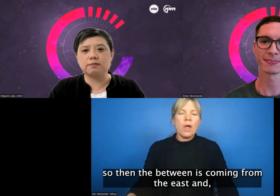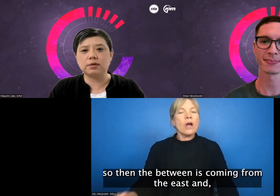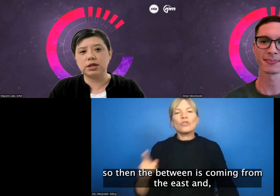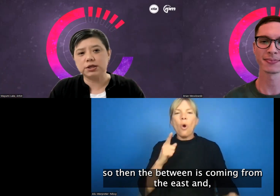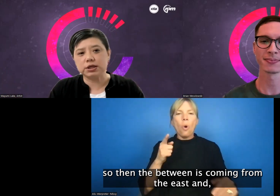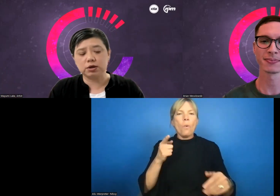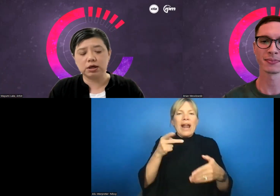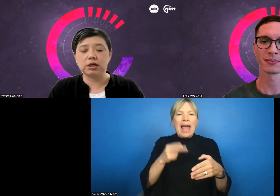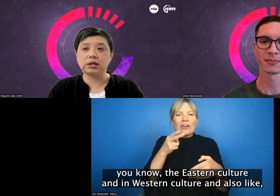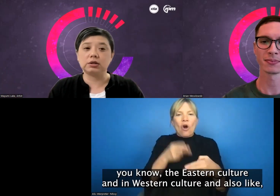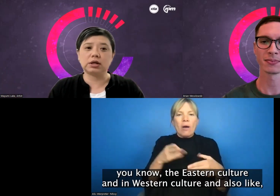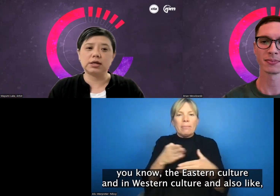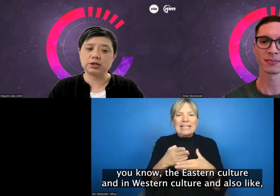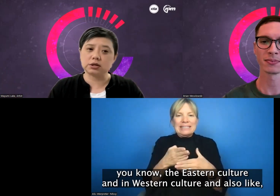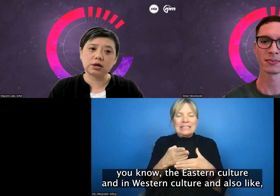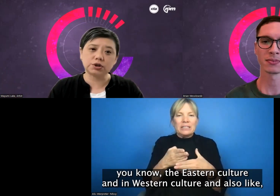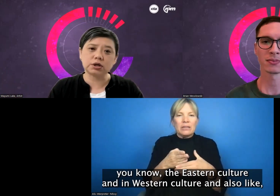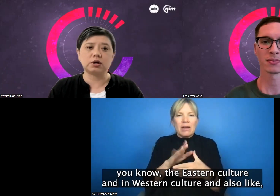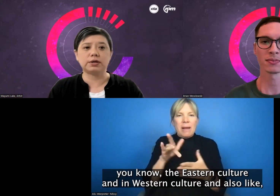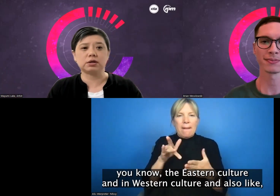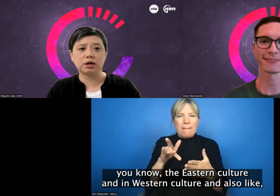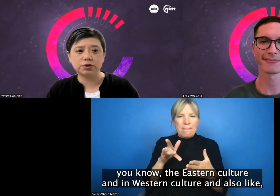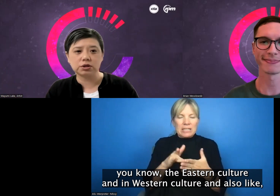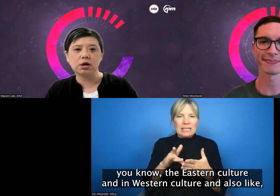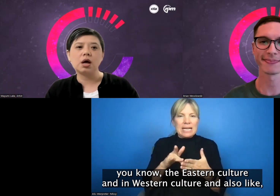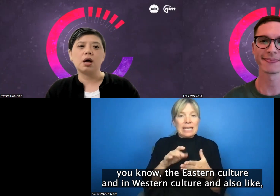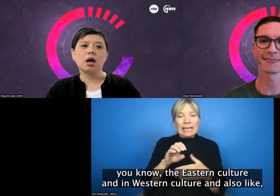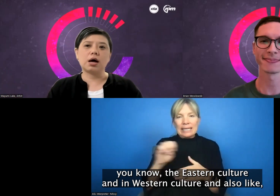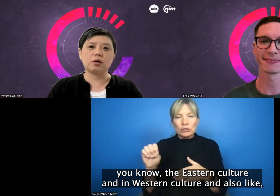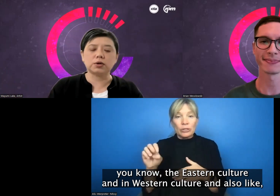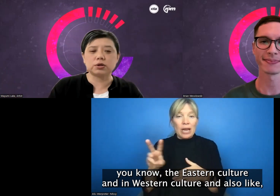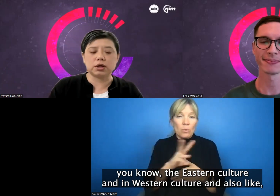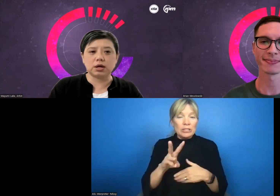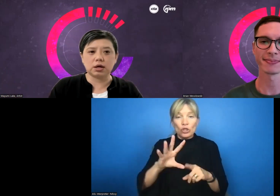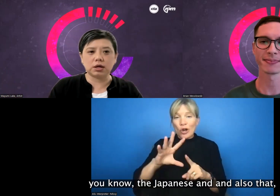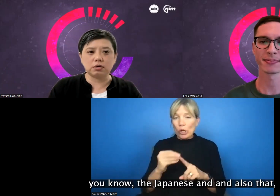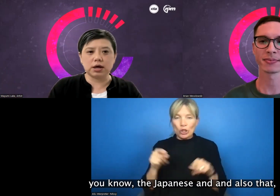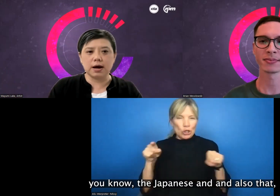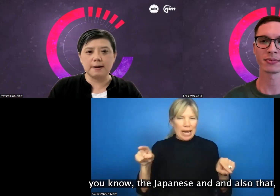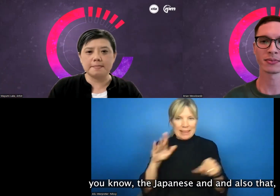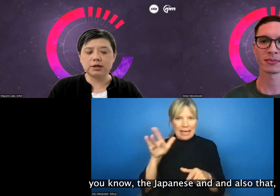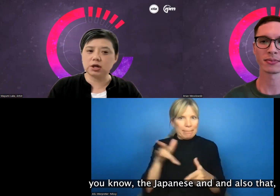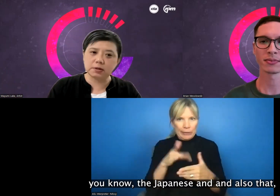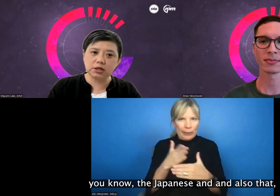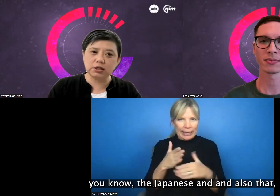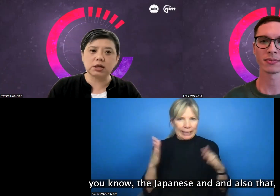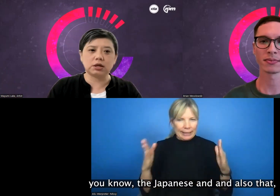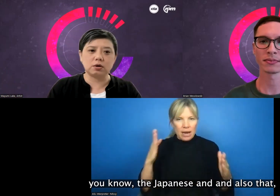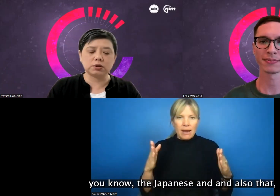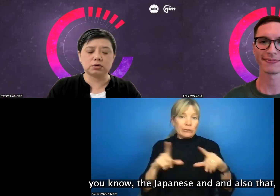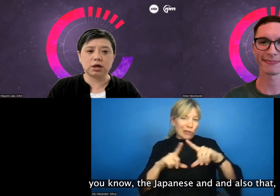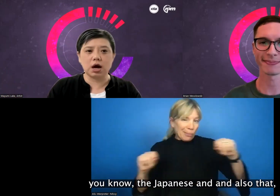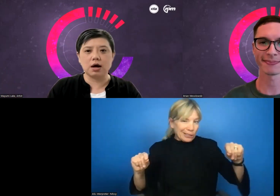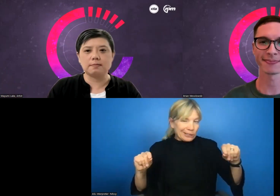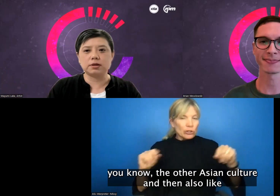in-betweenness is coming from the East and, the Eastern culture and the Western culture. and also like, the Japanese, and